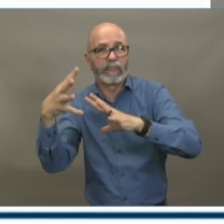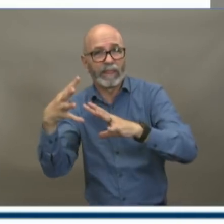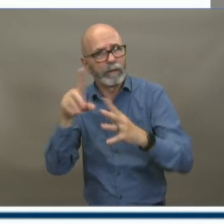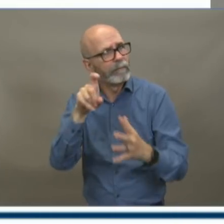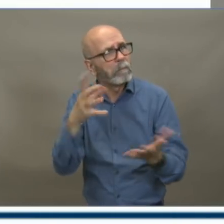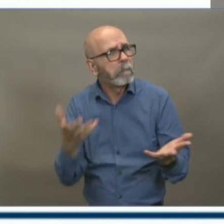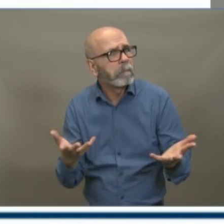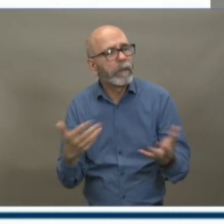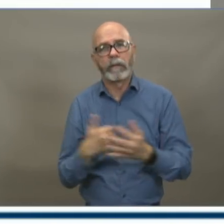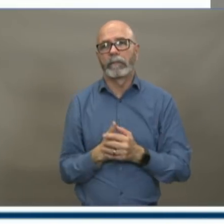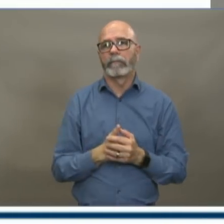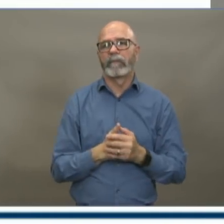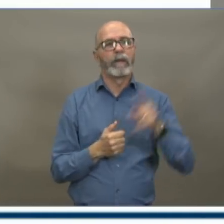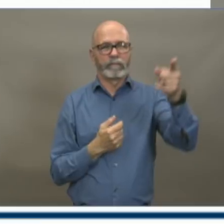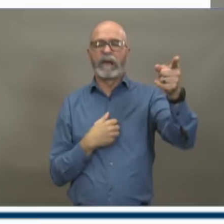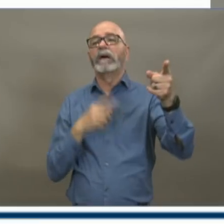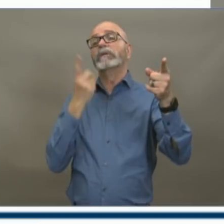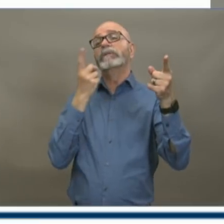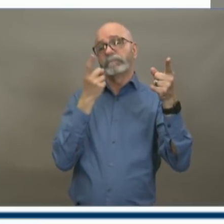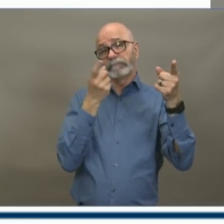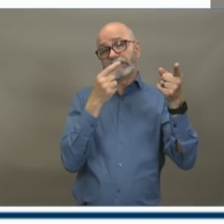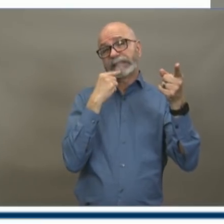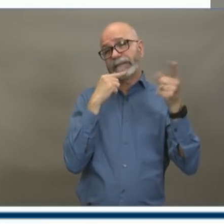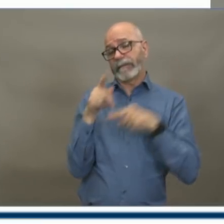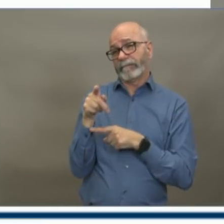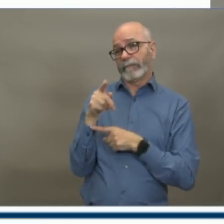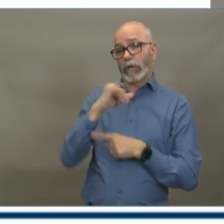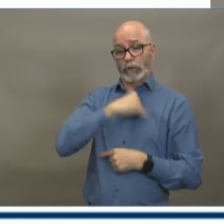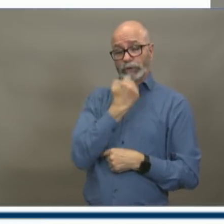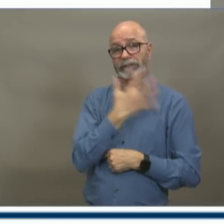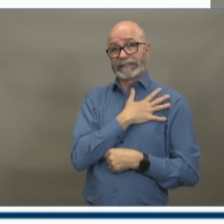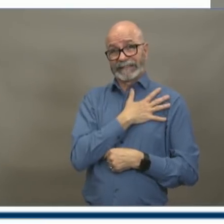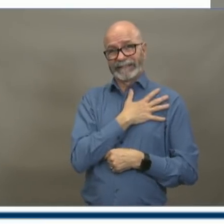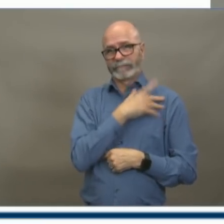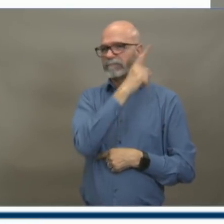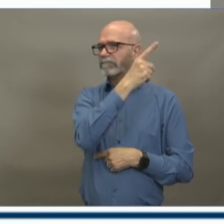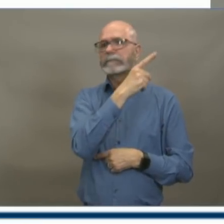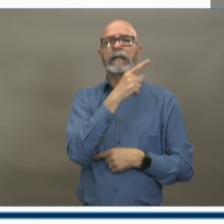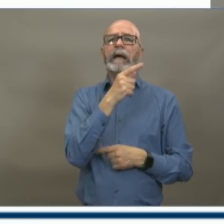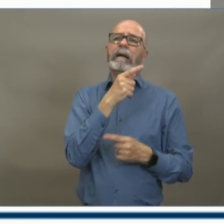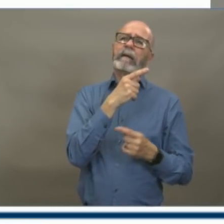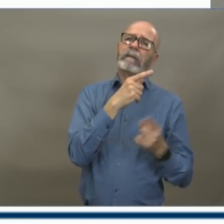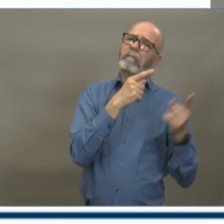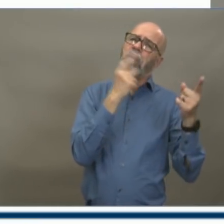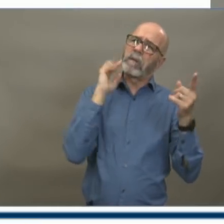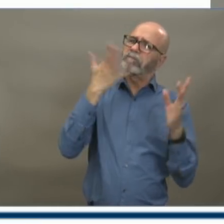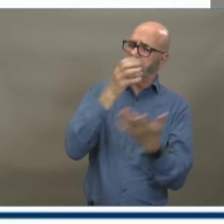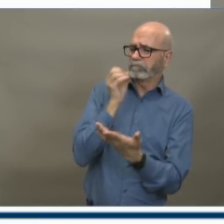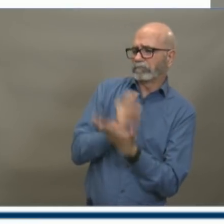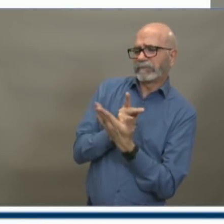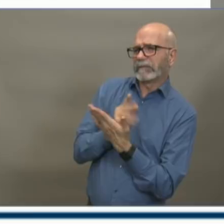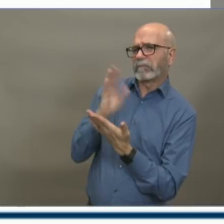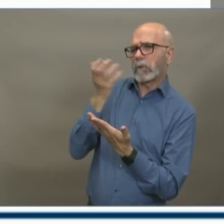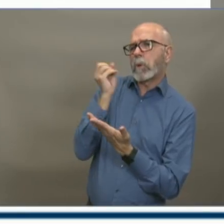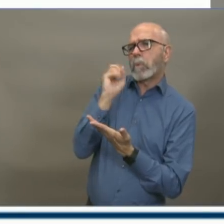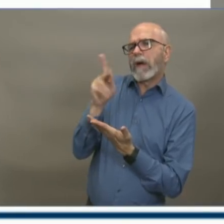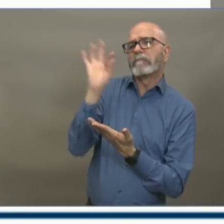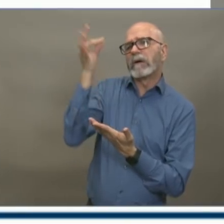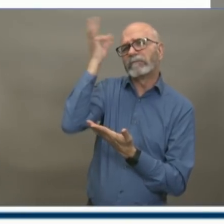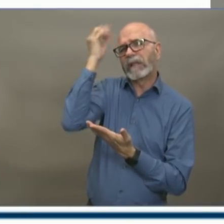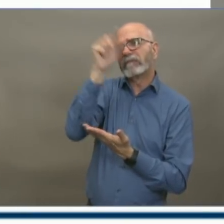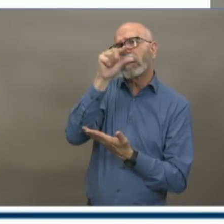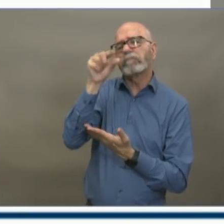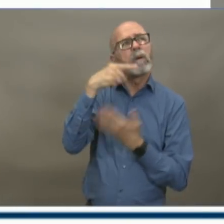that that should not affect our Canadian supply. Those are international conversations led by our federal government. I think